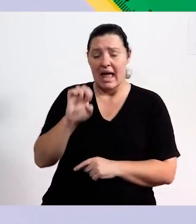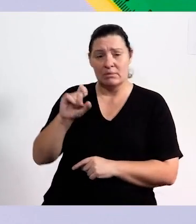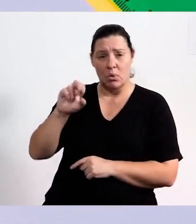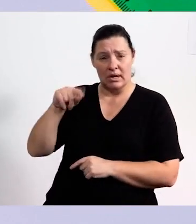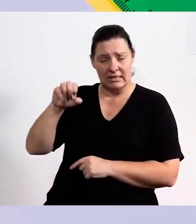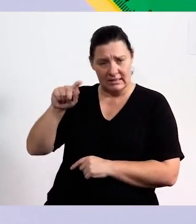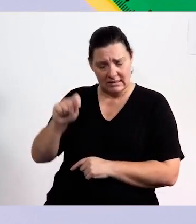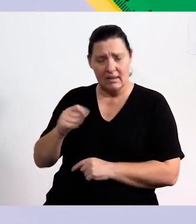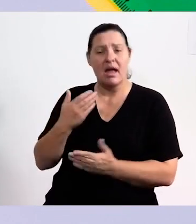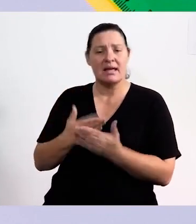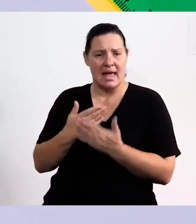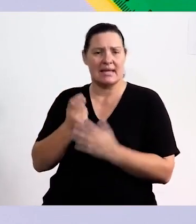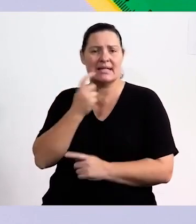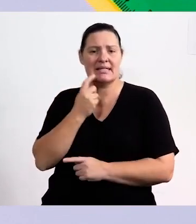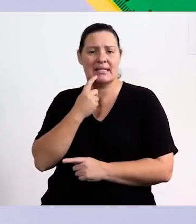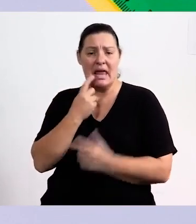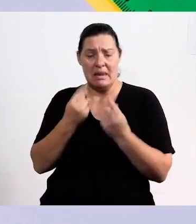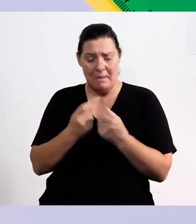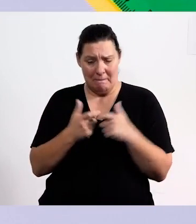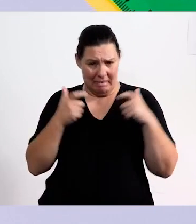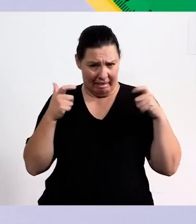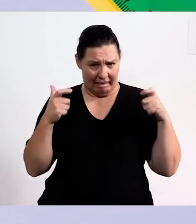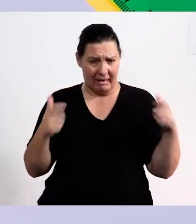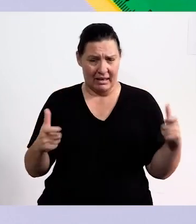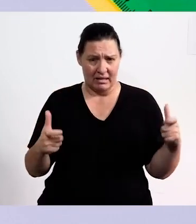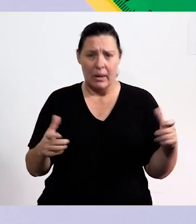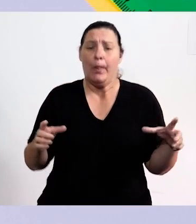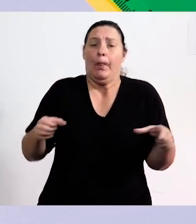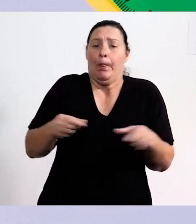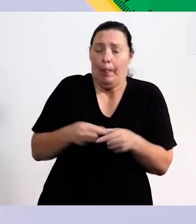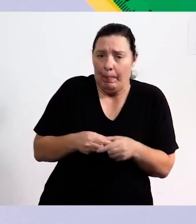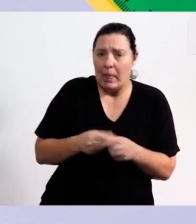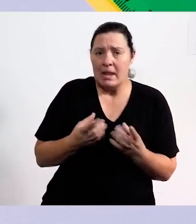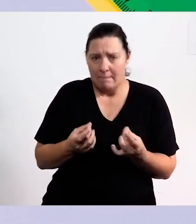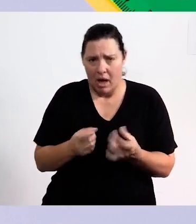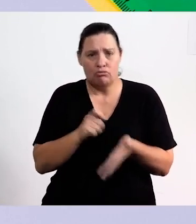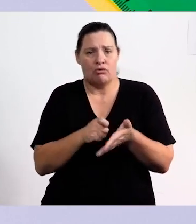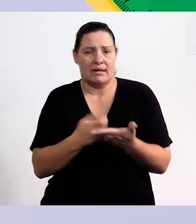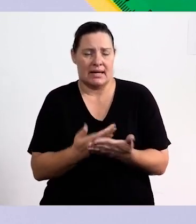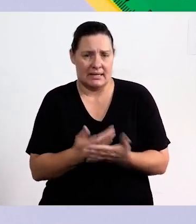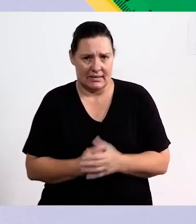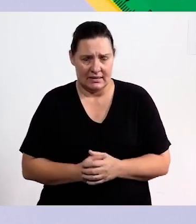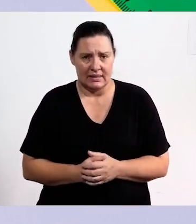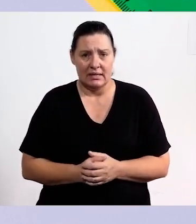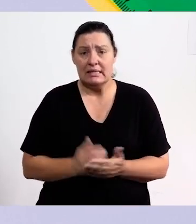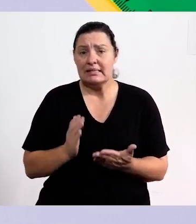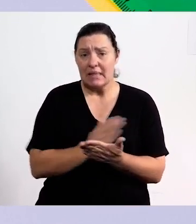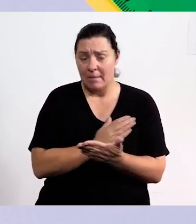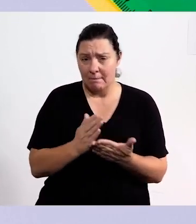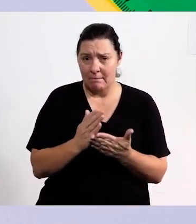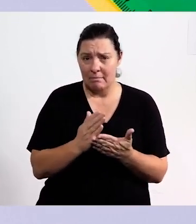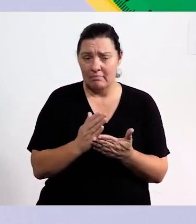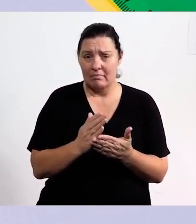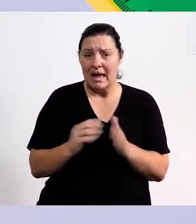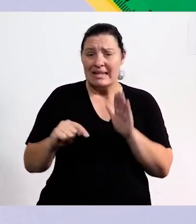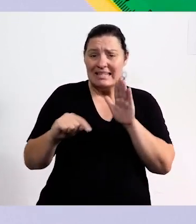exponents also make it easy to write very big numbers and very small numbers. Some numbers may even